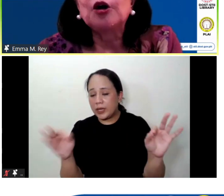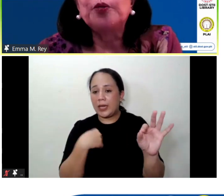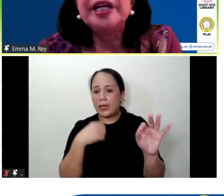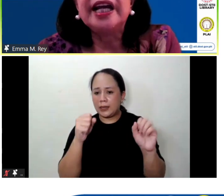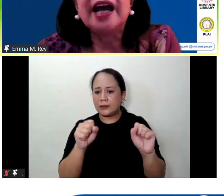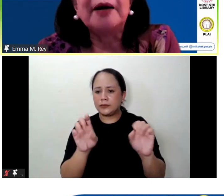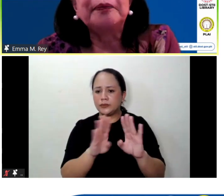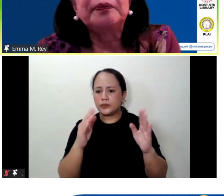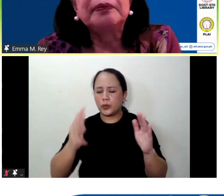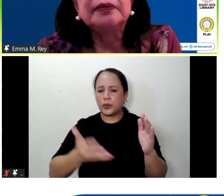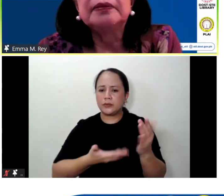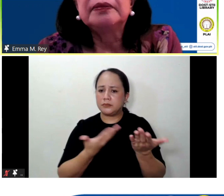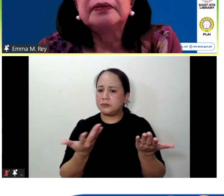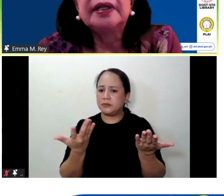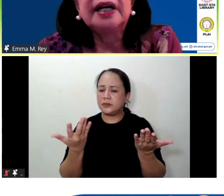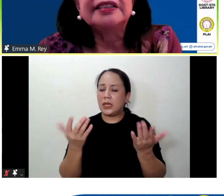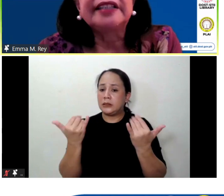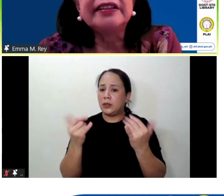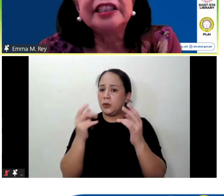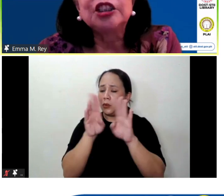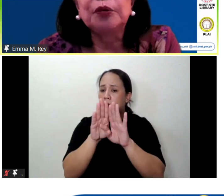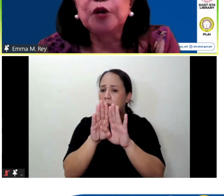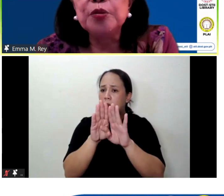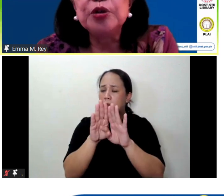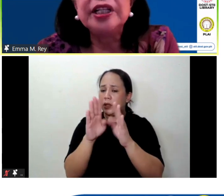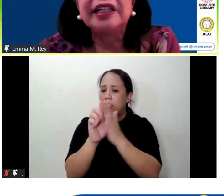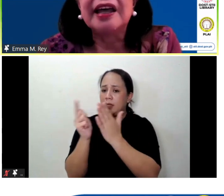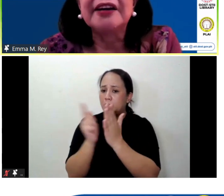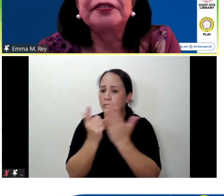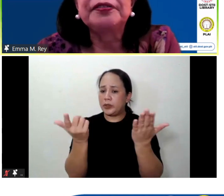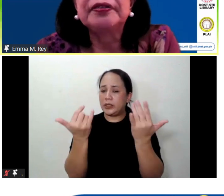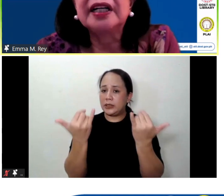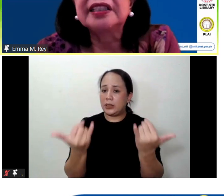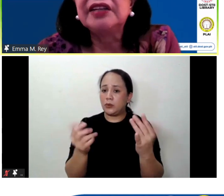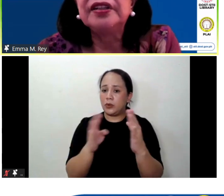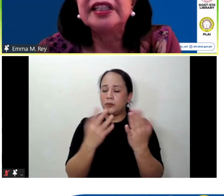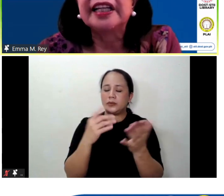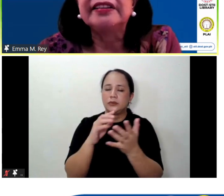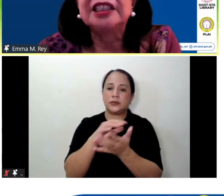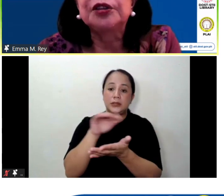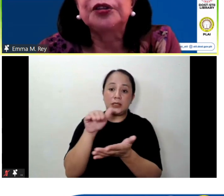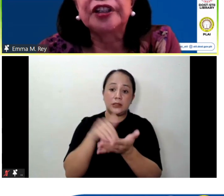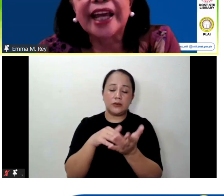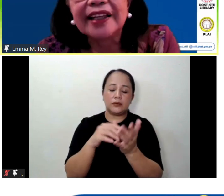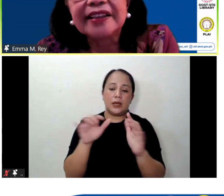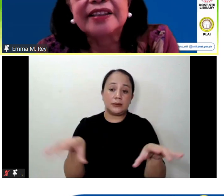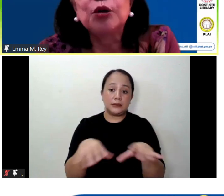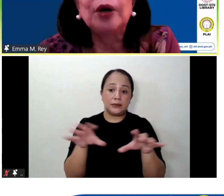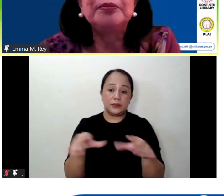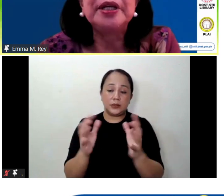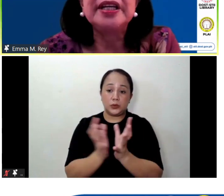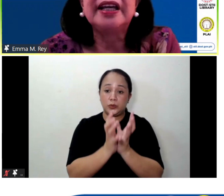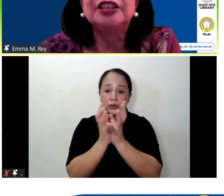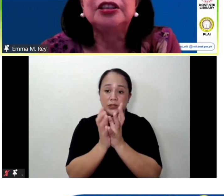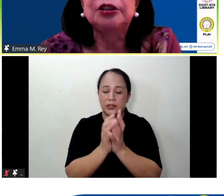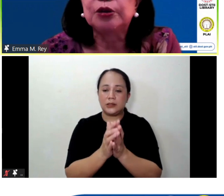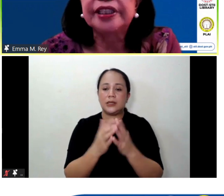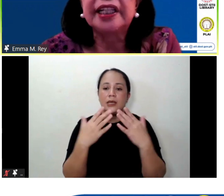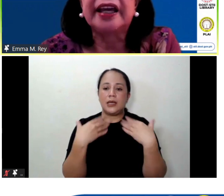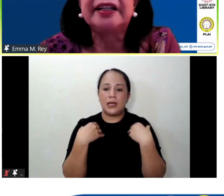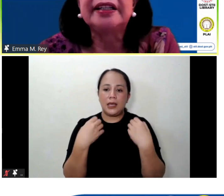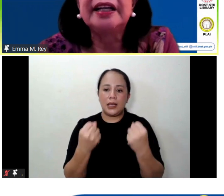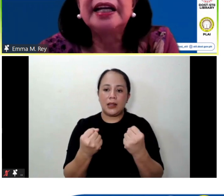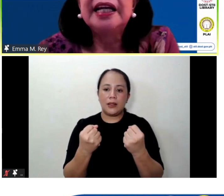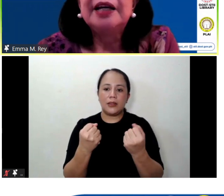libraries opening up as centers of community life, activity centers for health, well-being, and